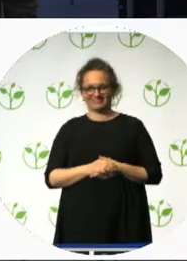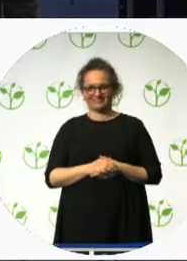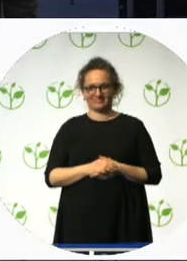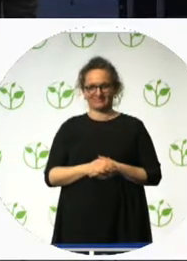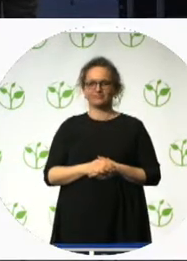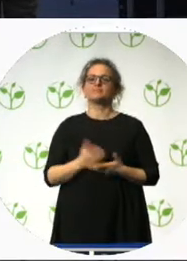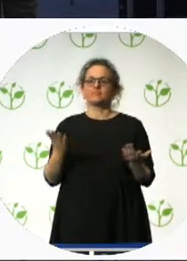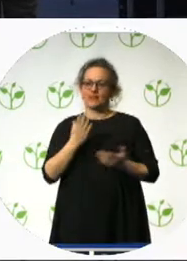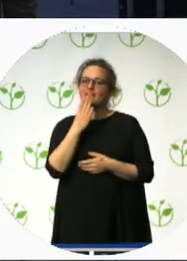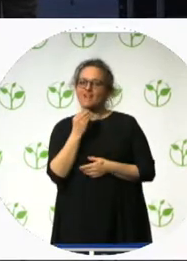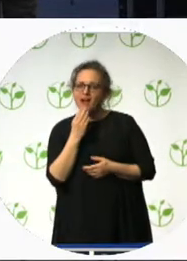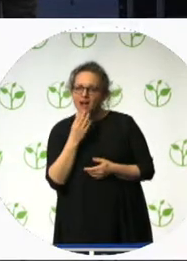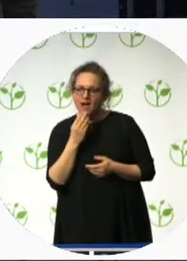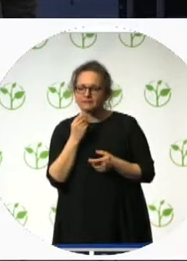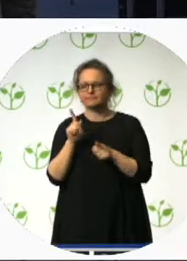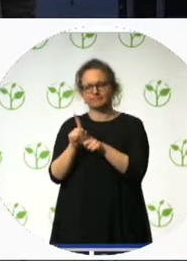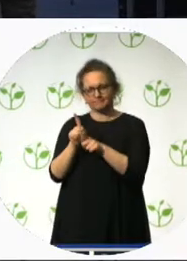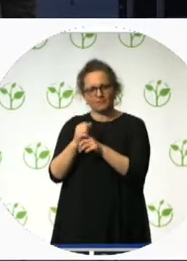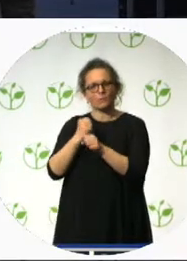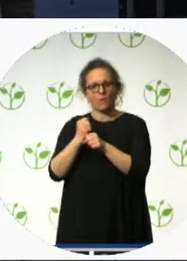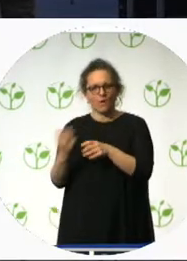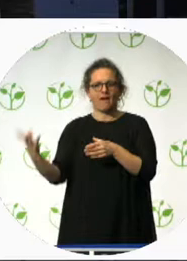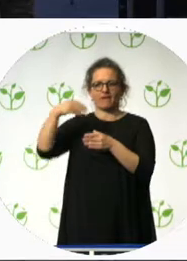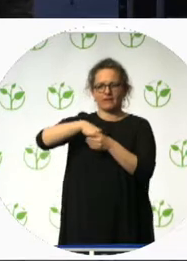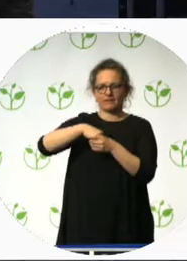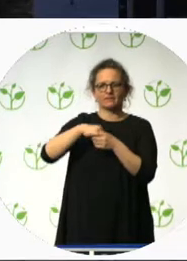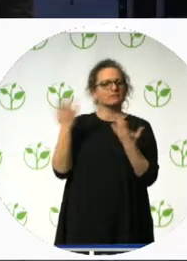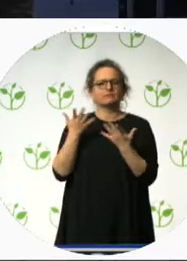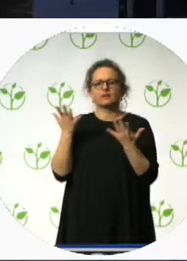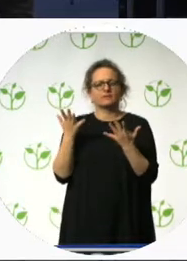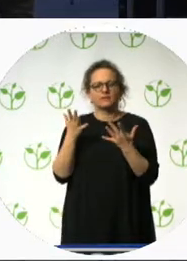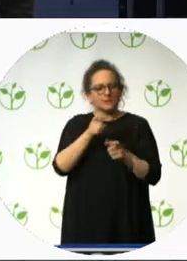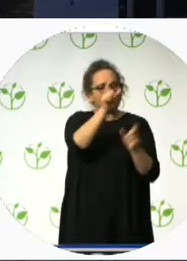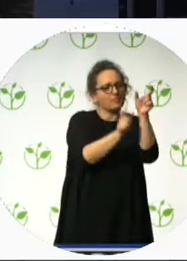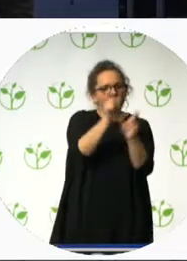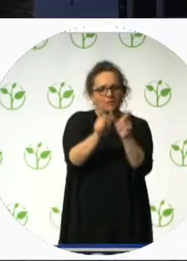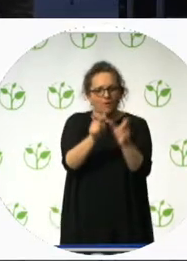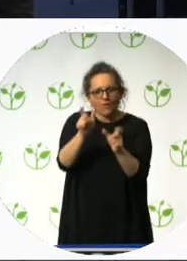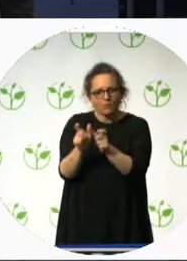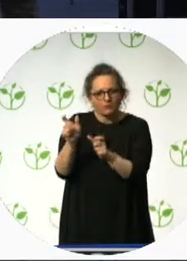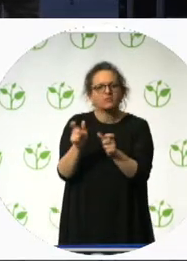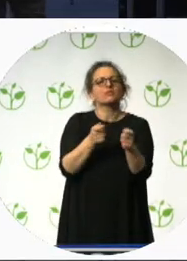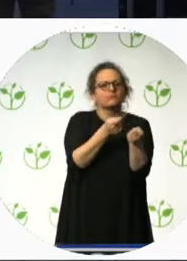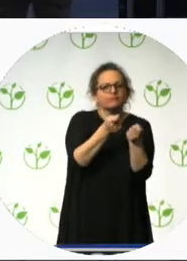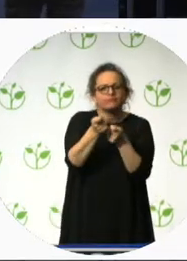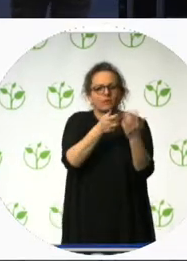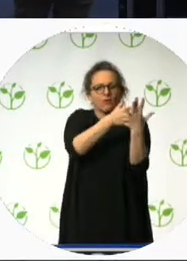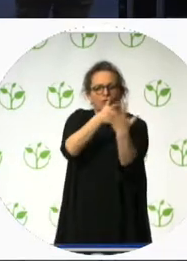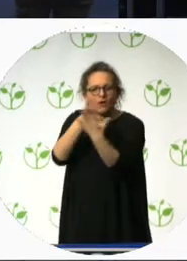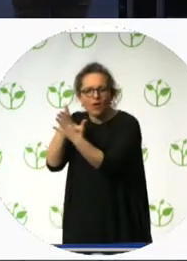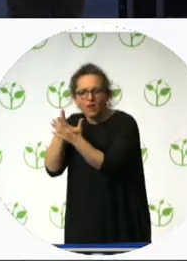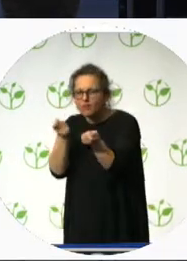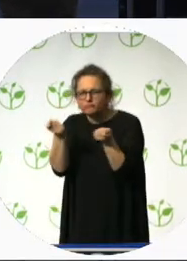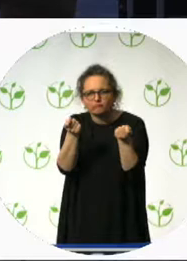quality control manager at the firm. He's responsible for quality management, project